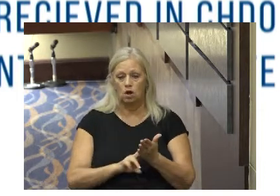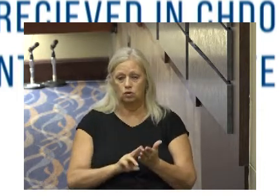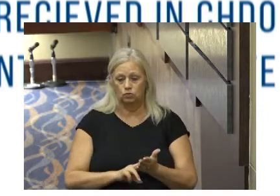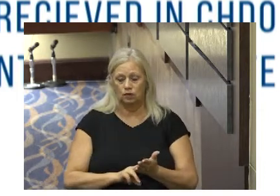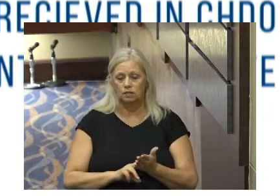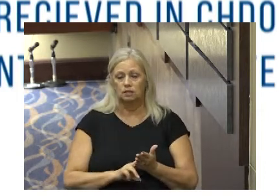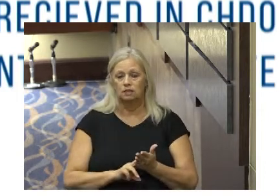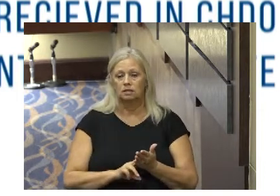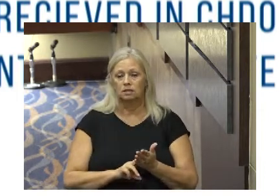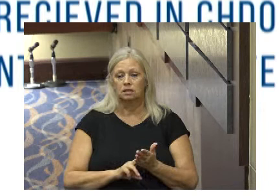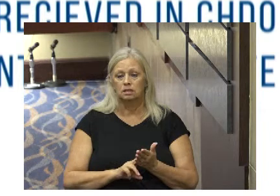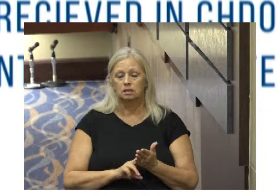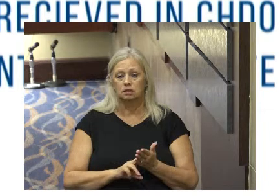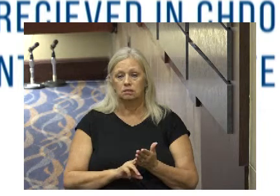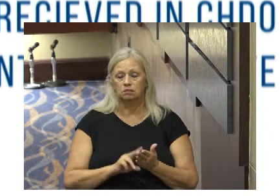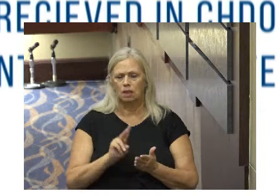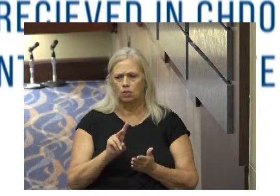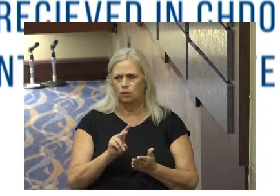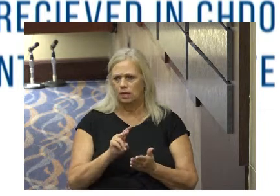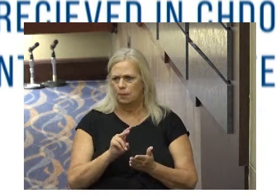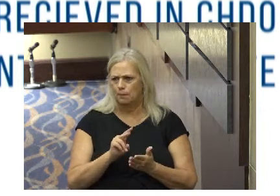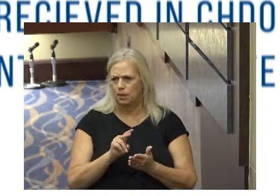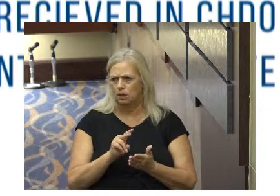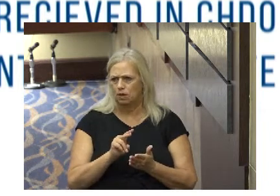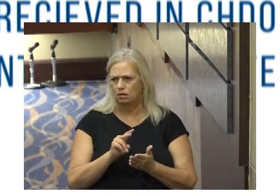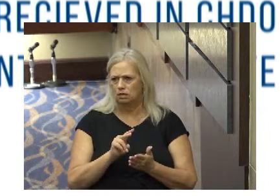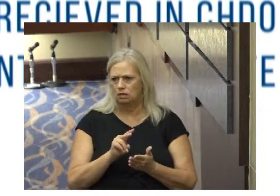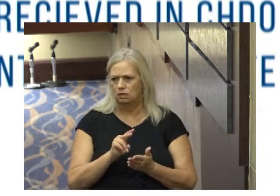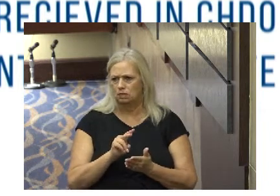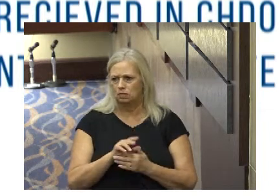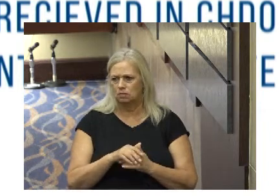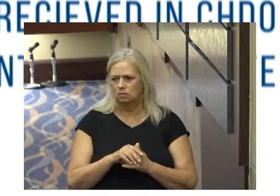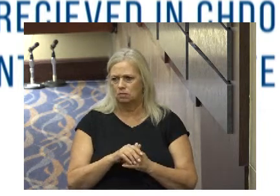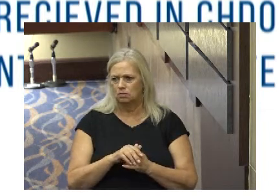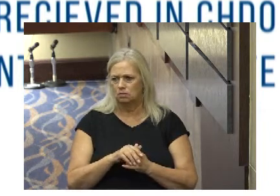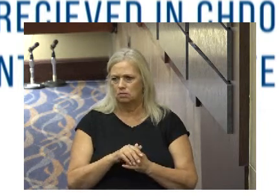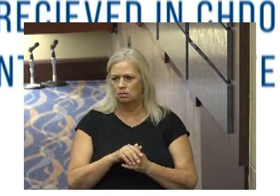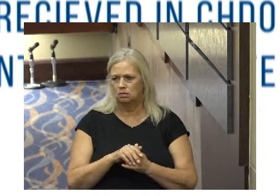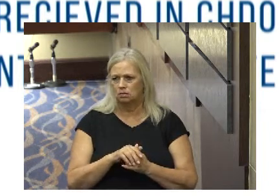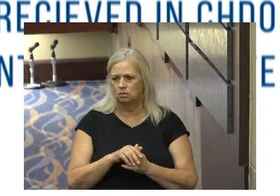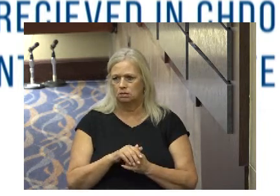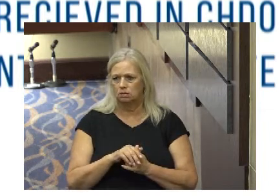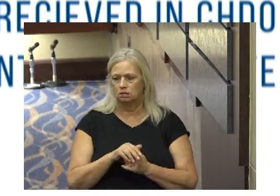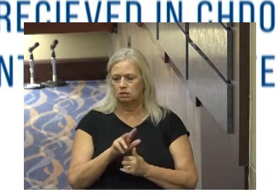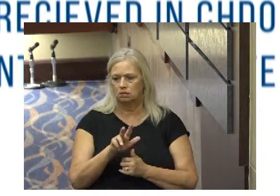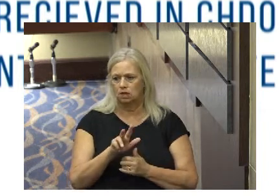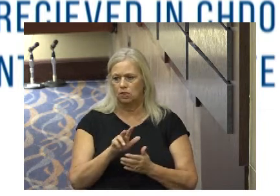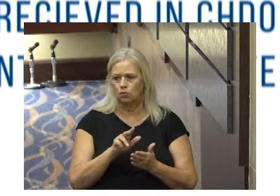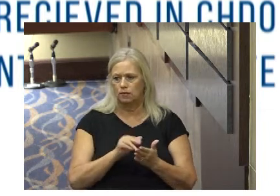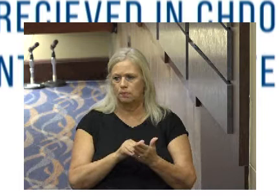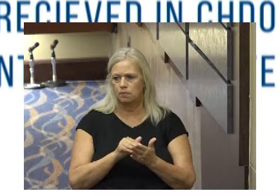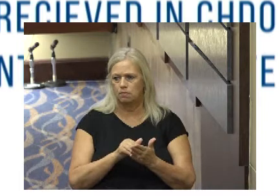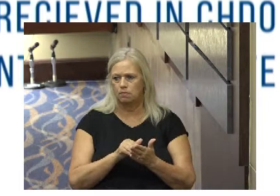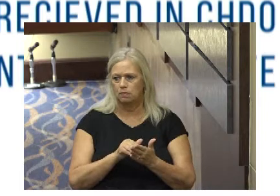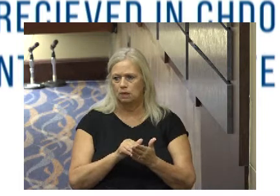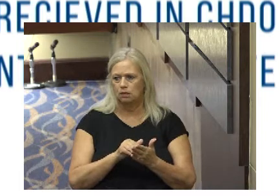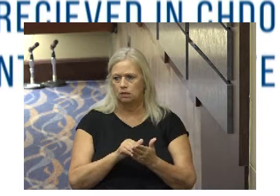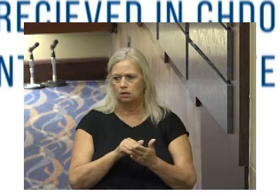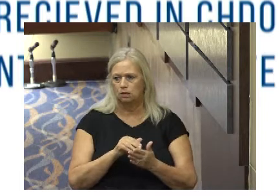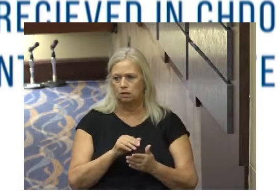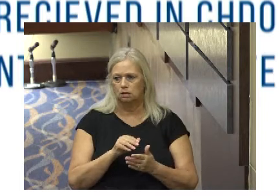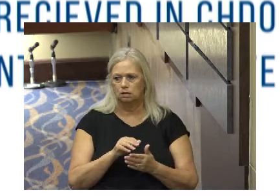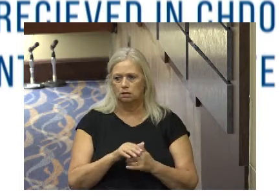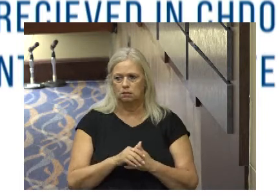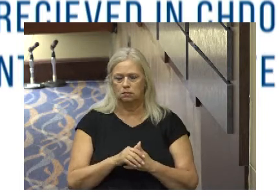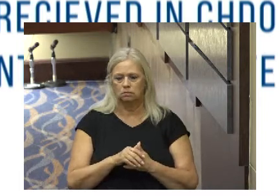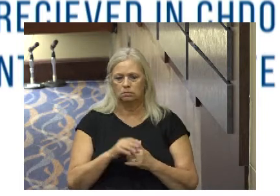date. And this is one of our homeowners on North 5th Street. Some of y'all probably have driven by, might know this